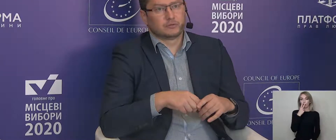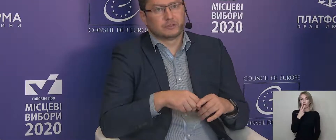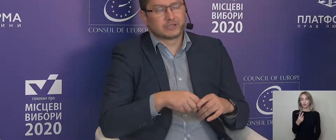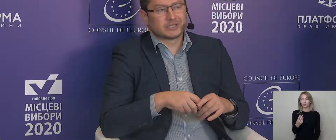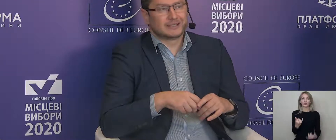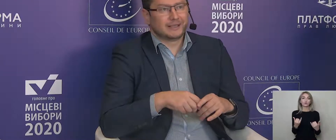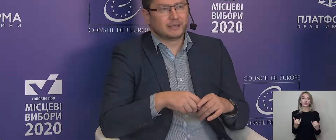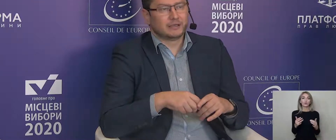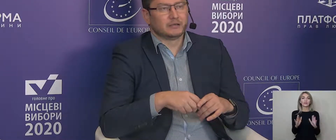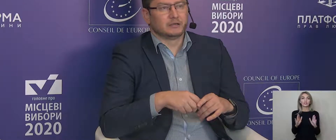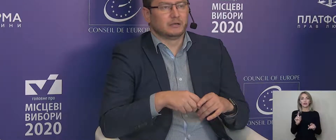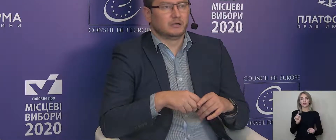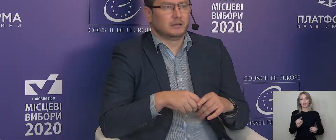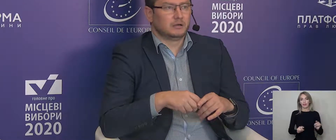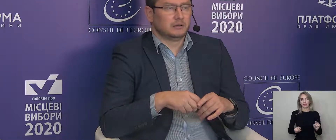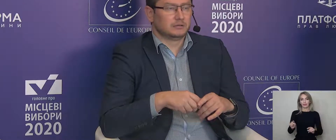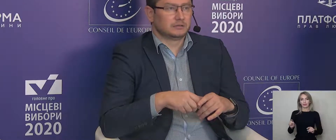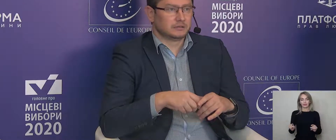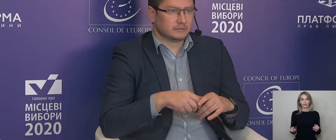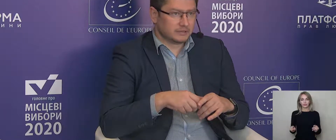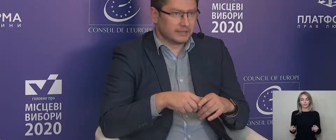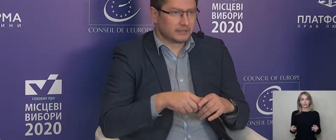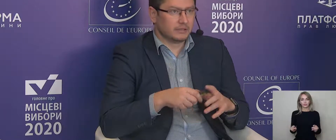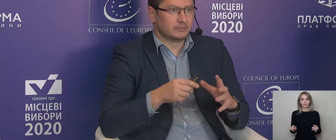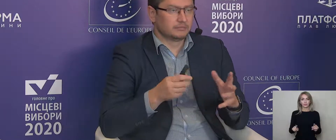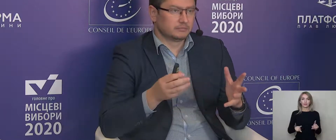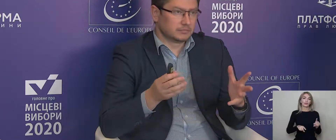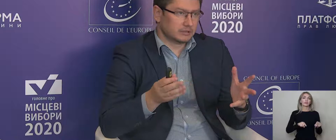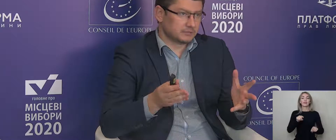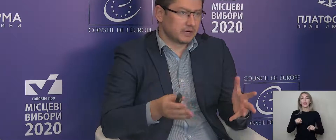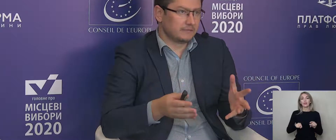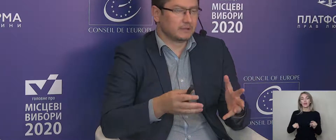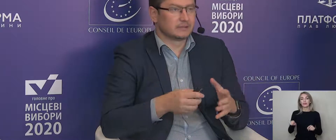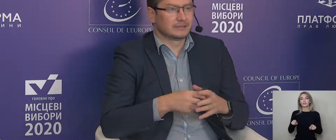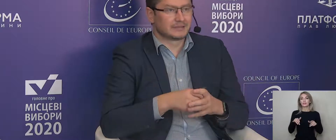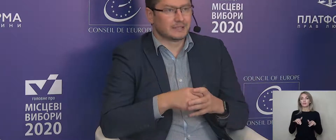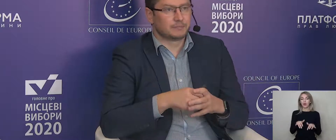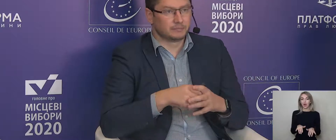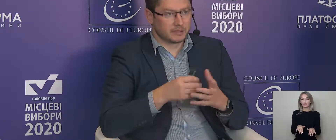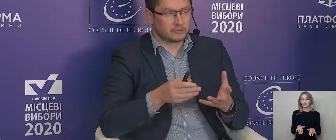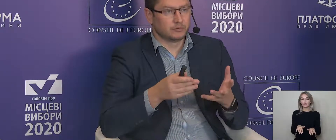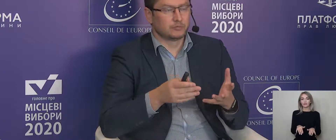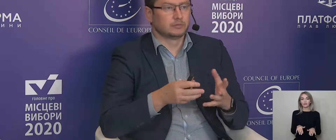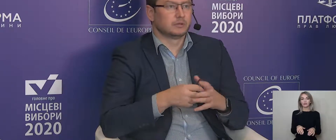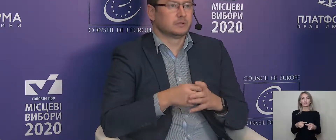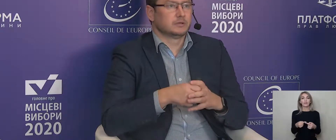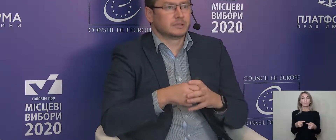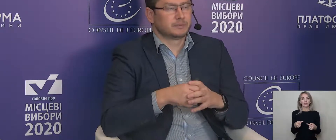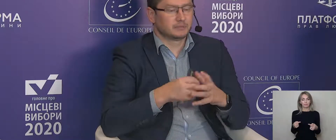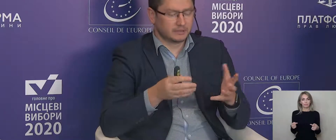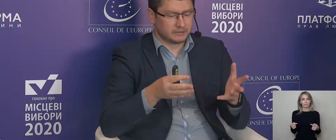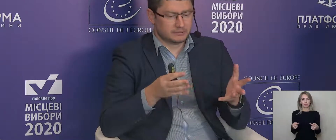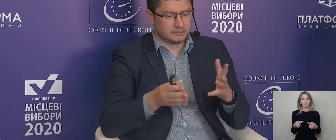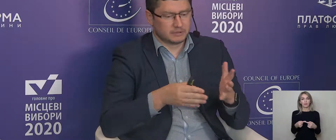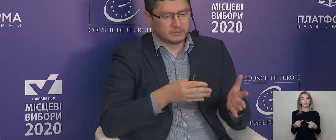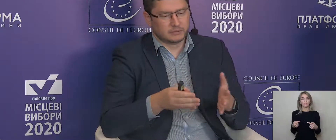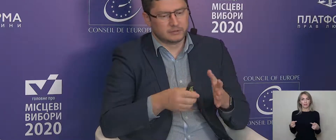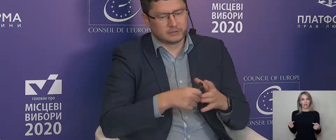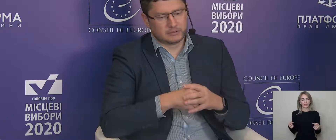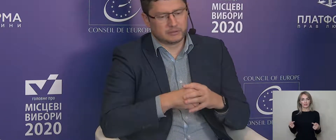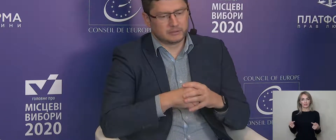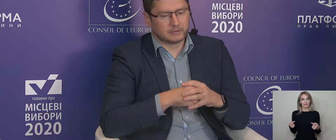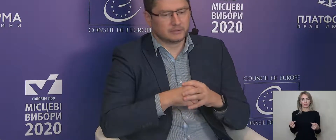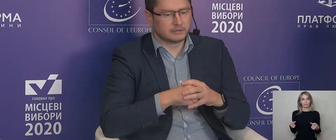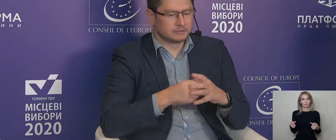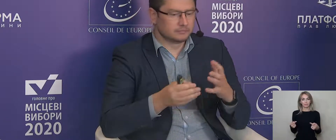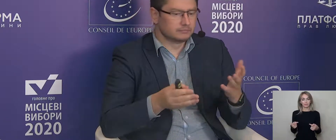giving more powers to administrative district courts. And as of today, only